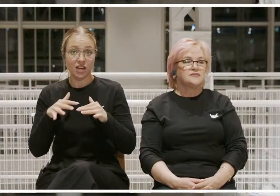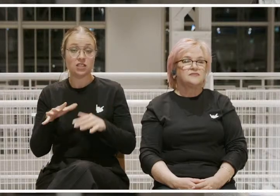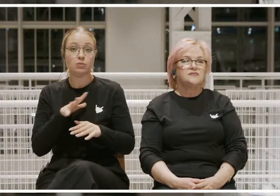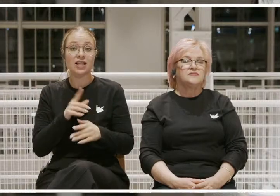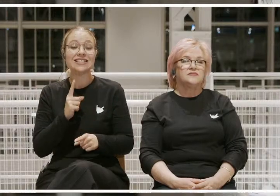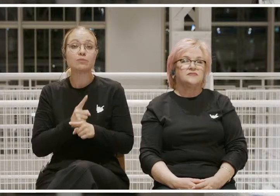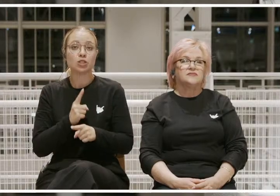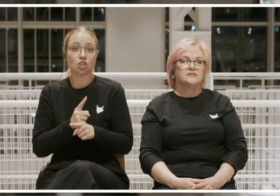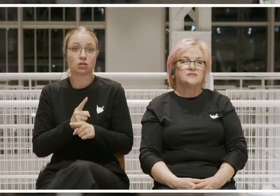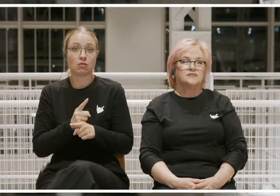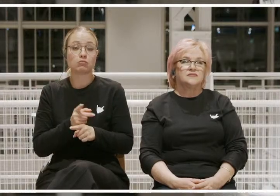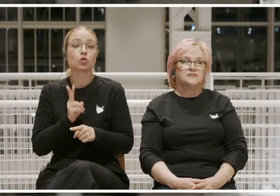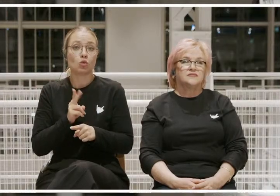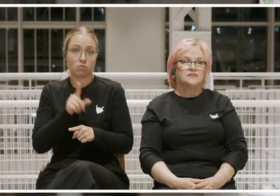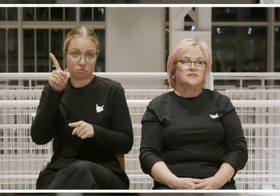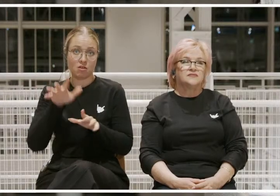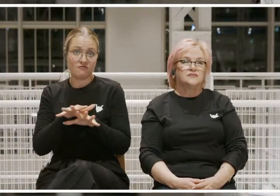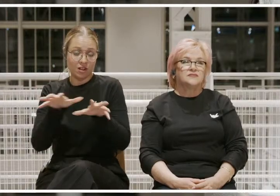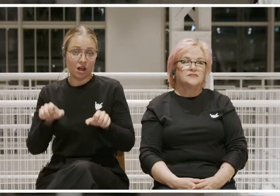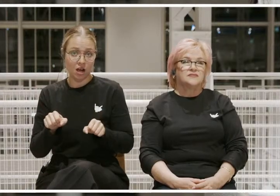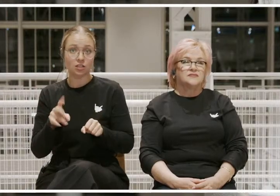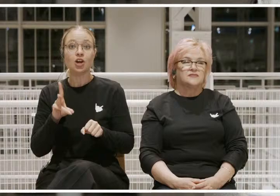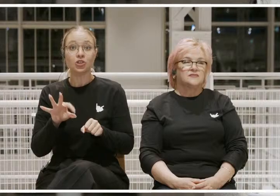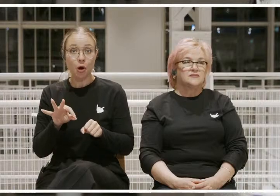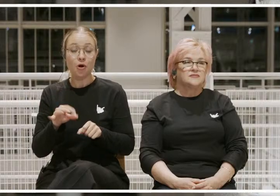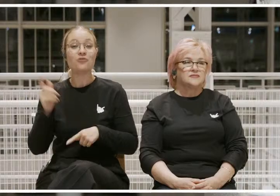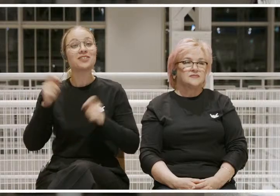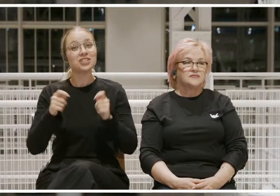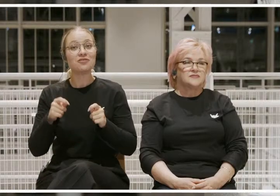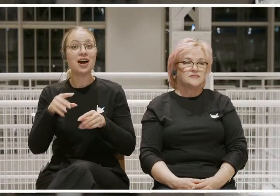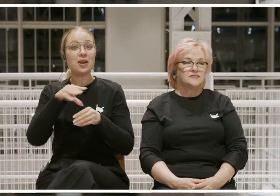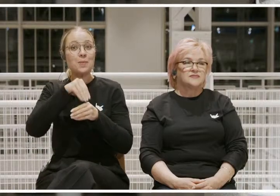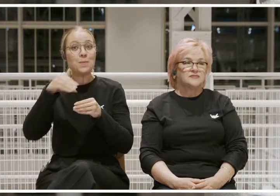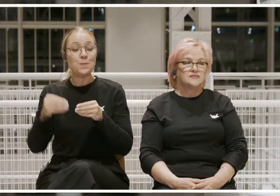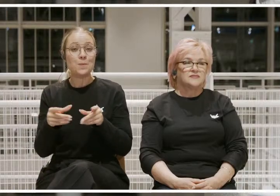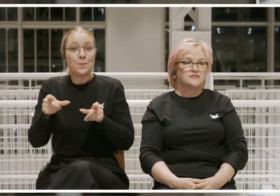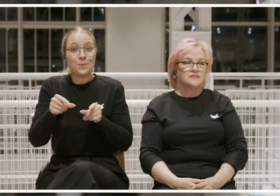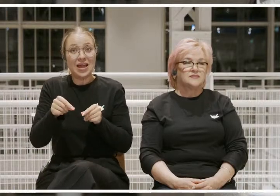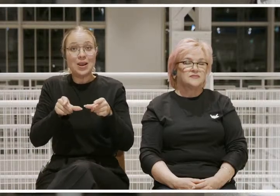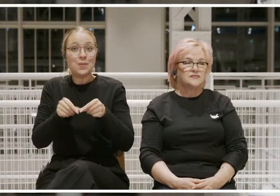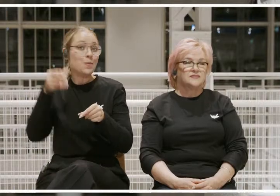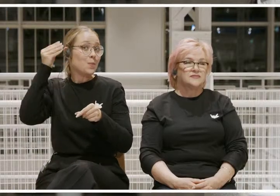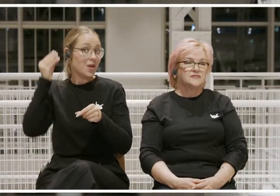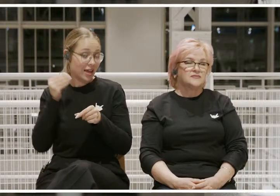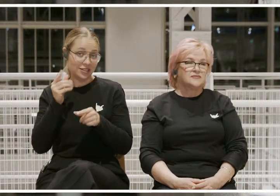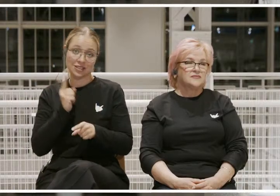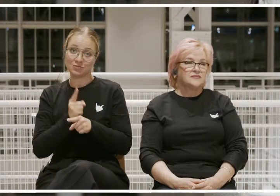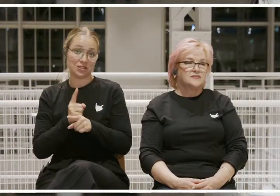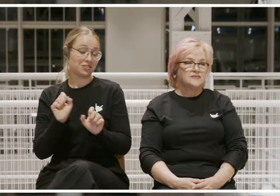the Dumpling Festival. So I think the gatherings around food